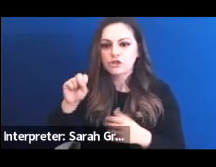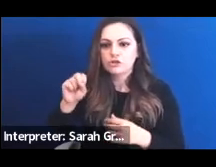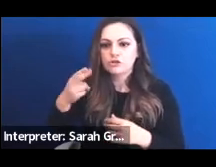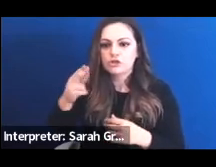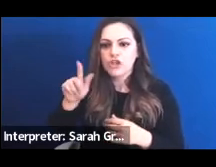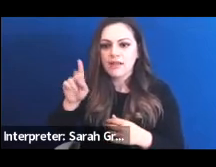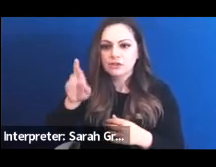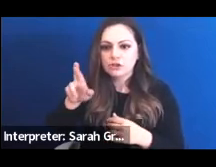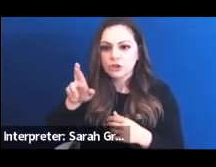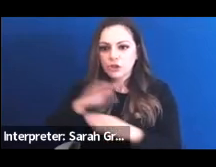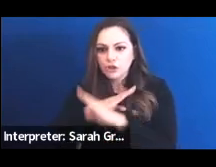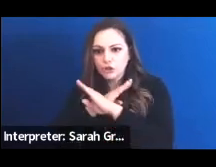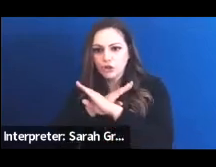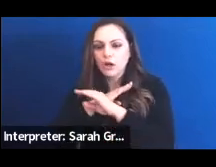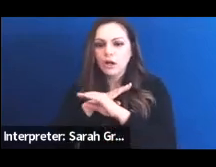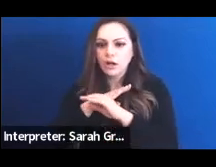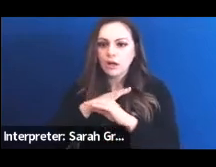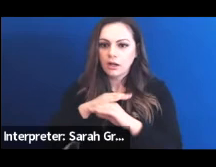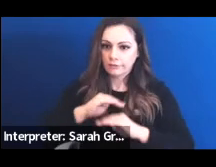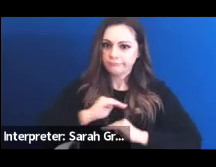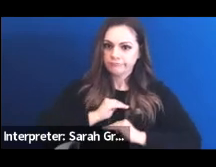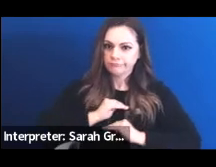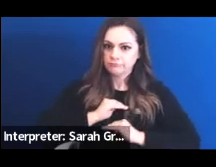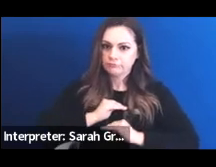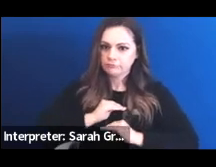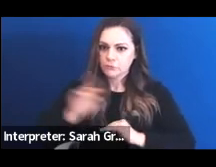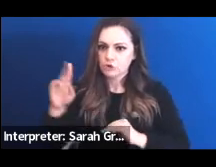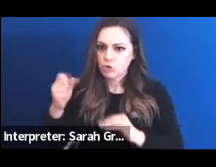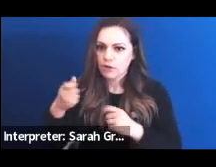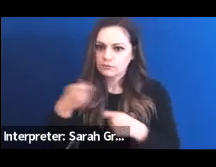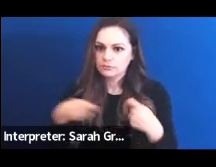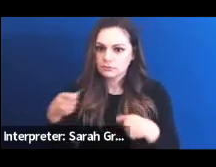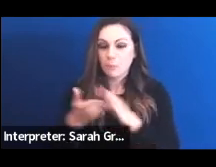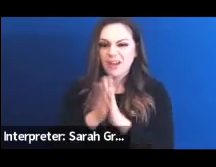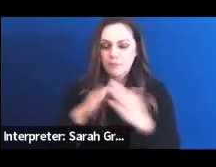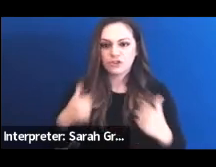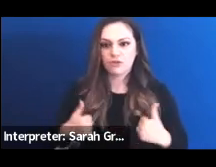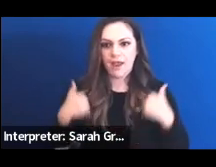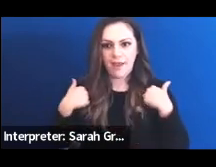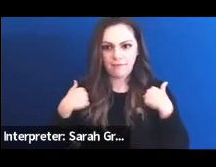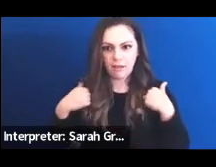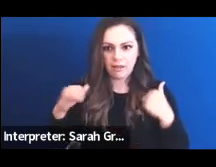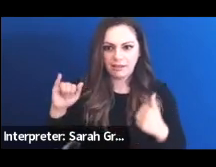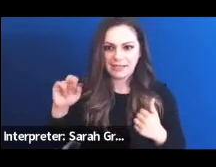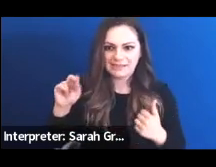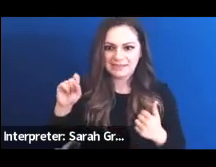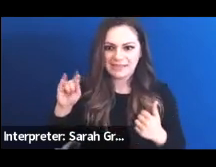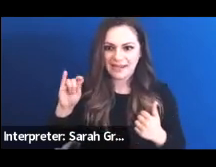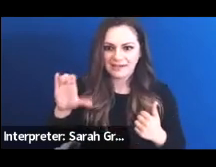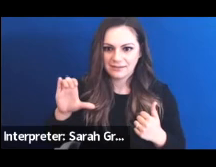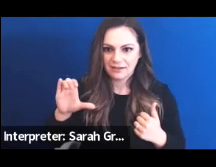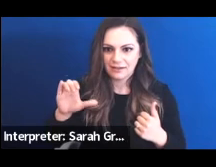food, it's one of those survival instincts. It's why people, when they're involved in a plane crash in the Andes